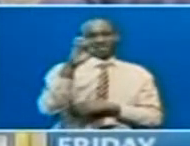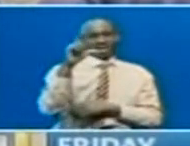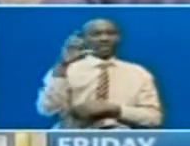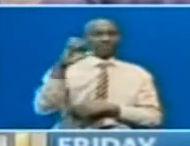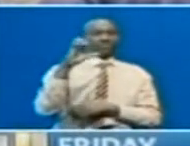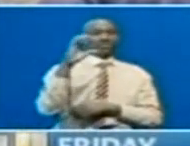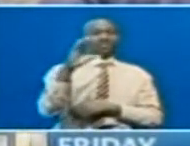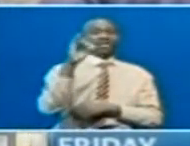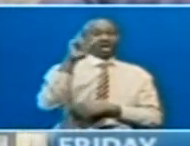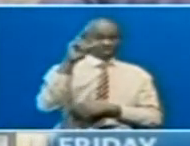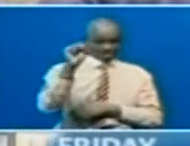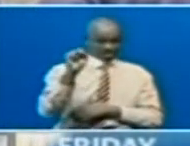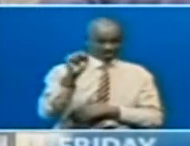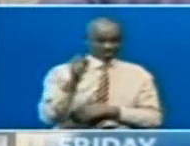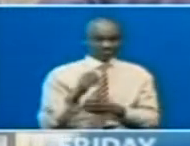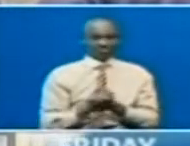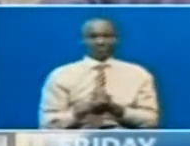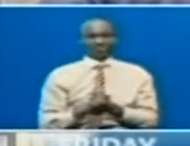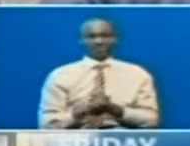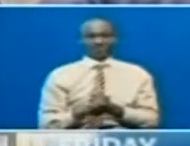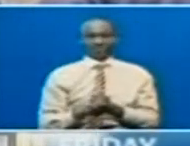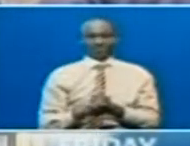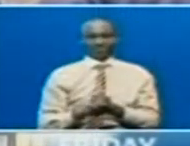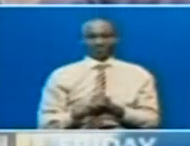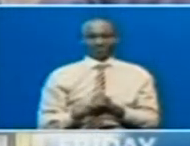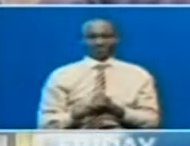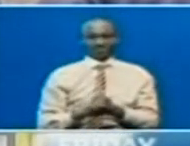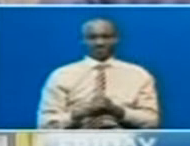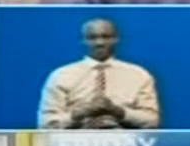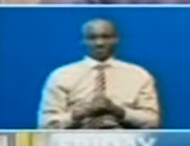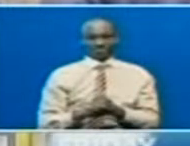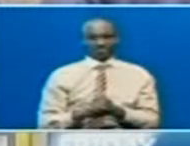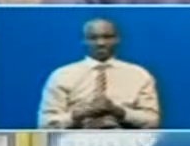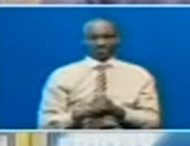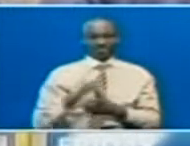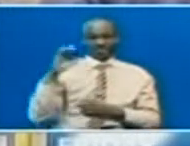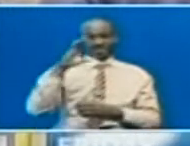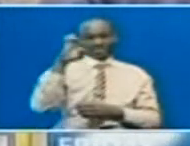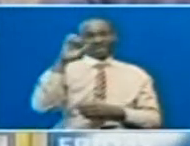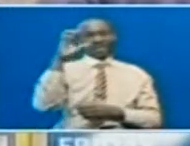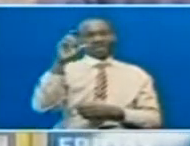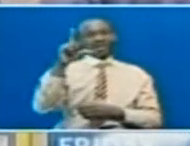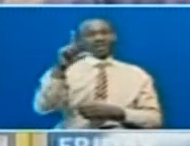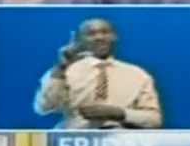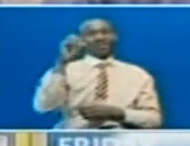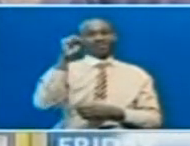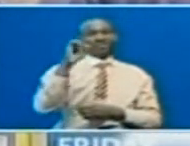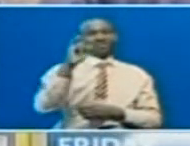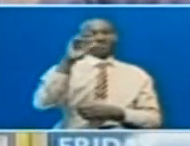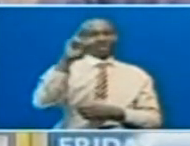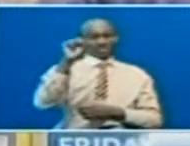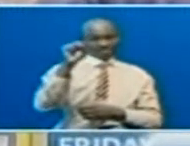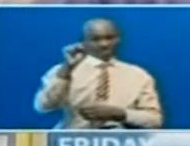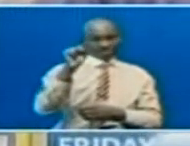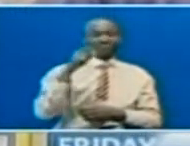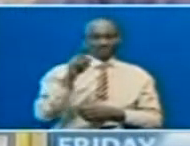Sears, S, I, U, S, Sears. Degrees Celsius, not Celsius, the way many people